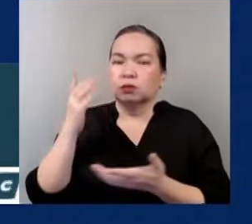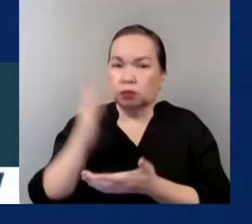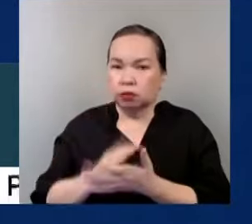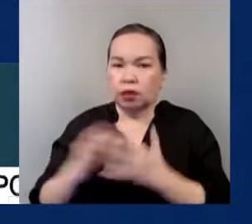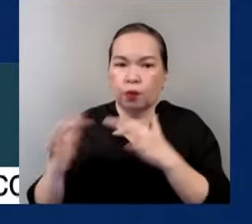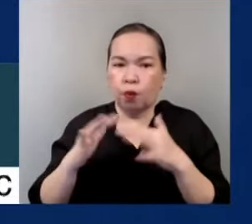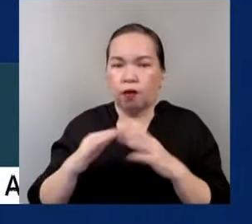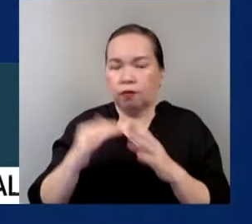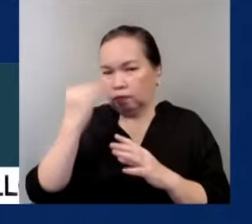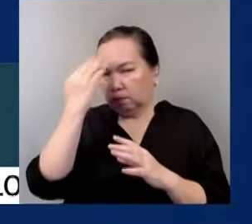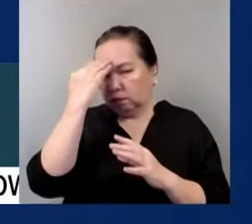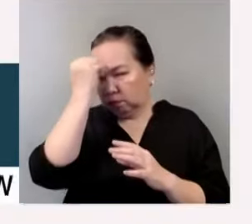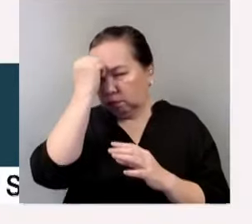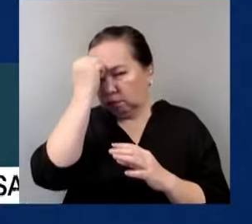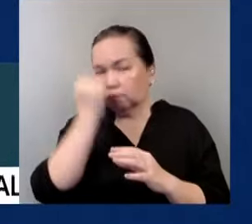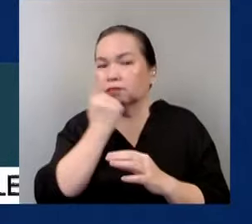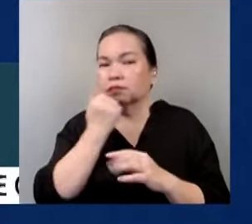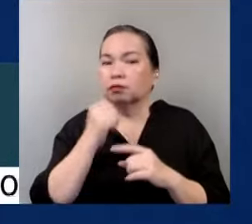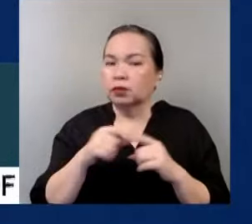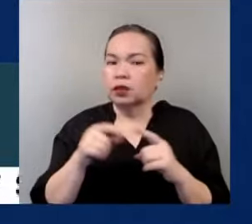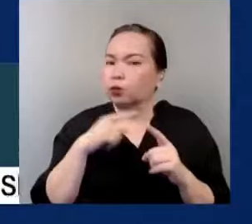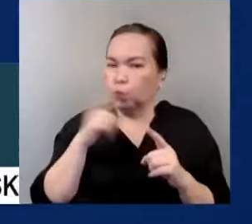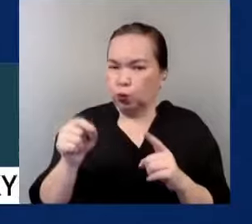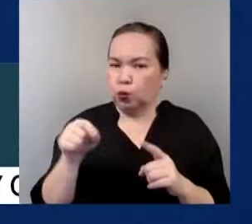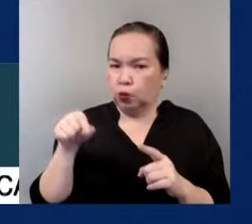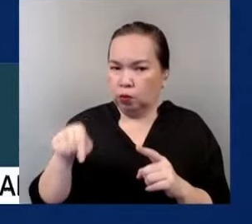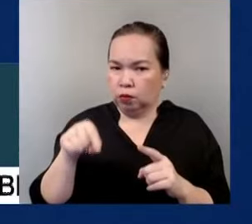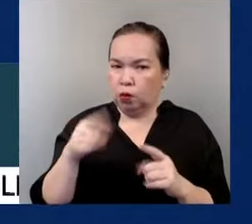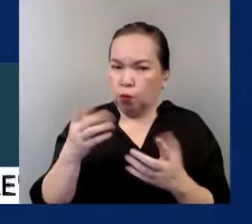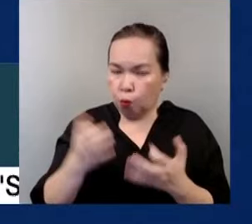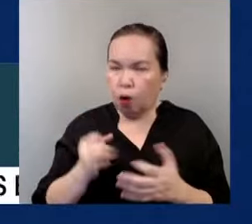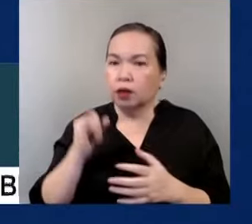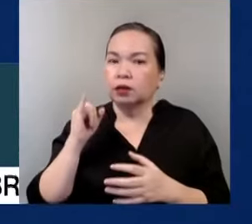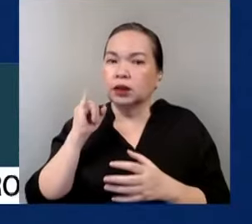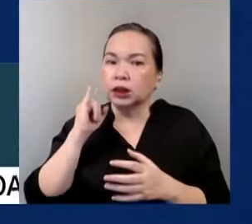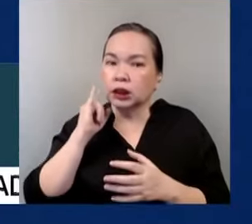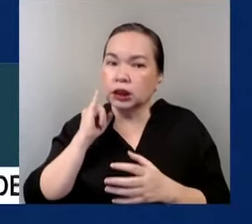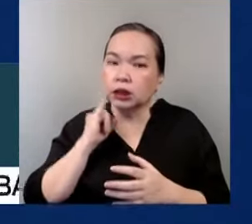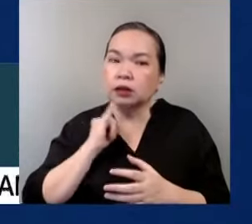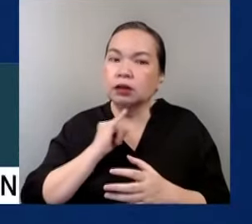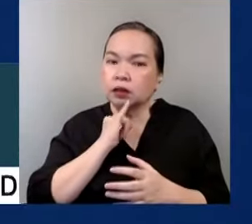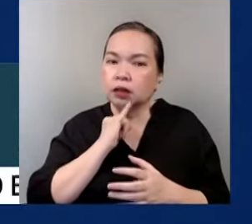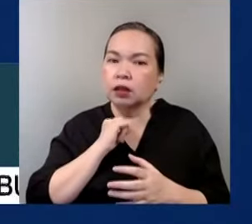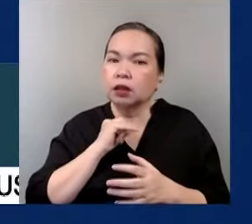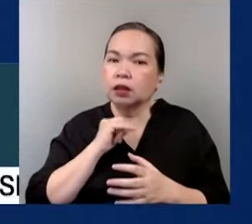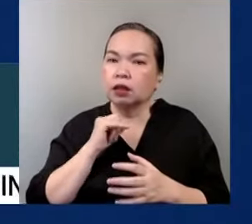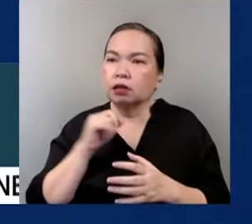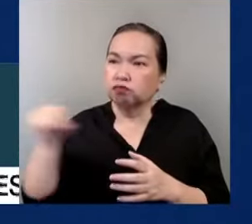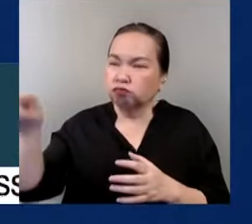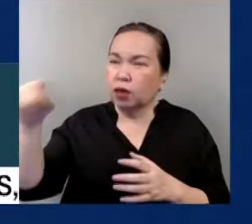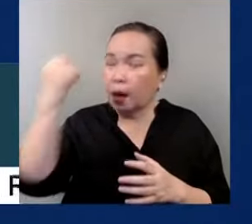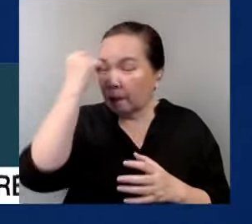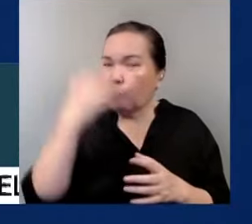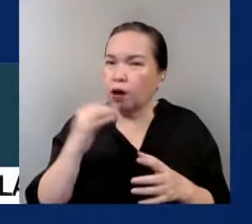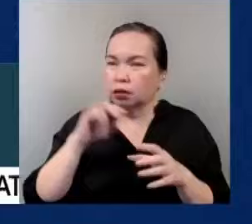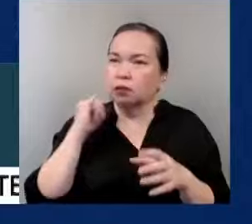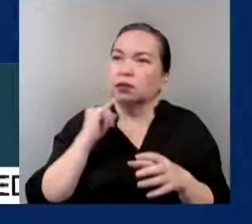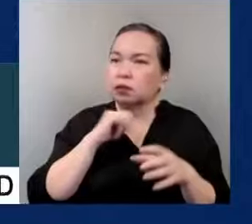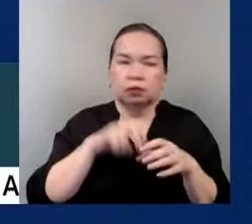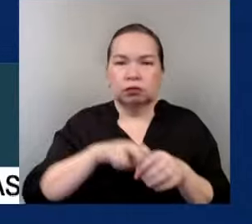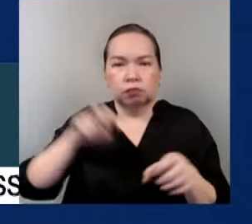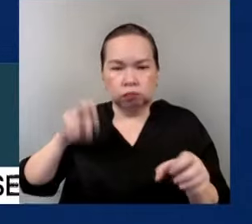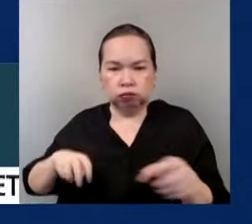in Gaza and the release of Palestinian prisoners in Israel in exchange for the hostages. A deal in late November saw the release of more